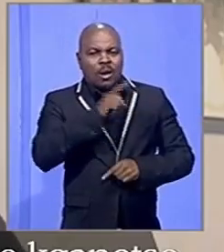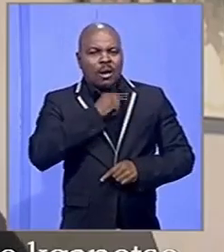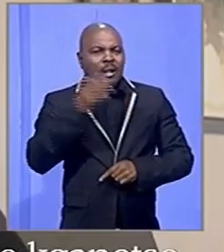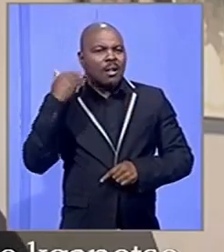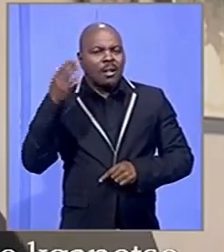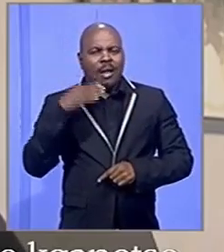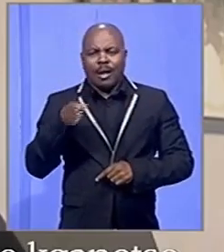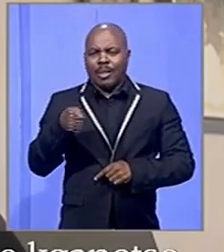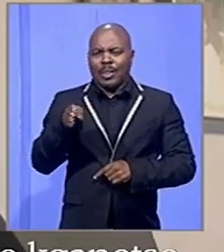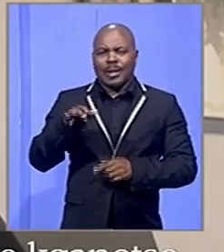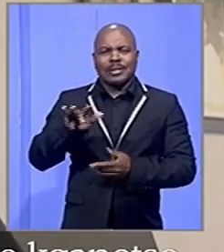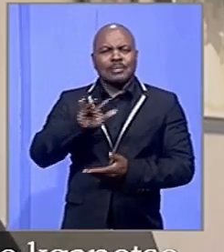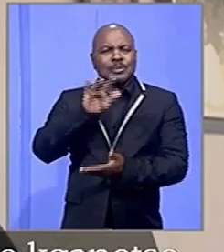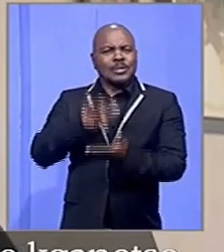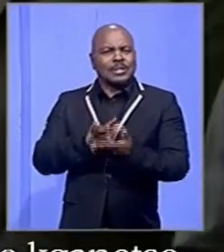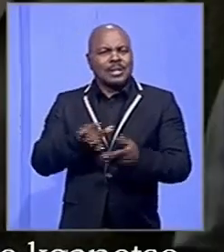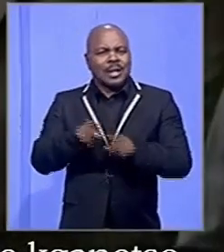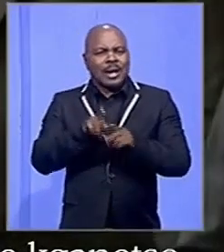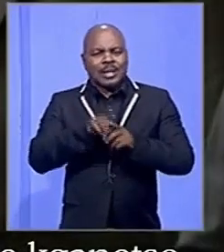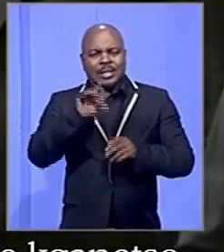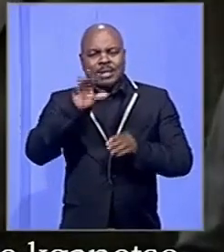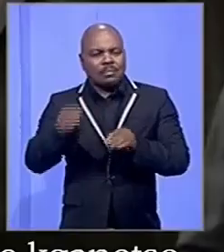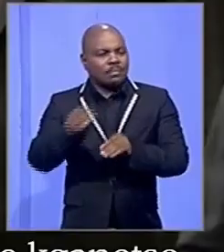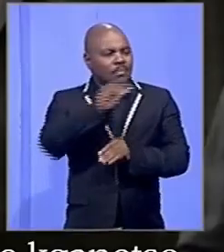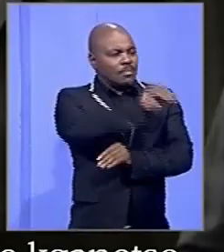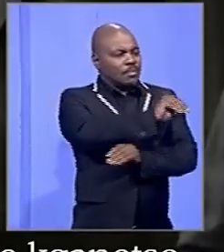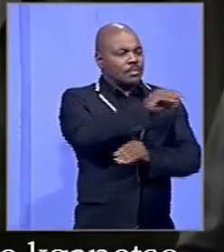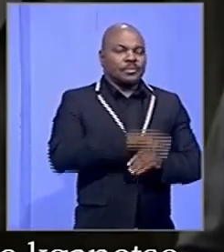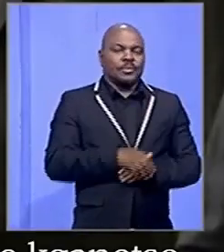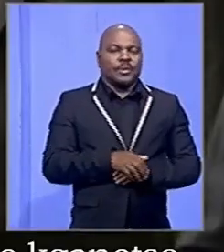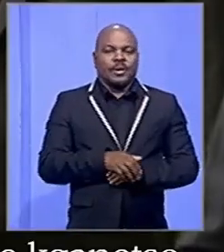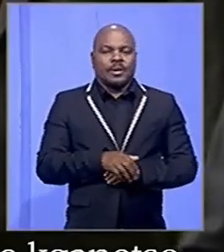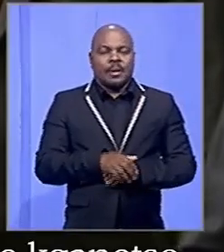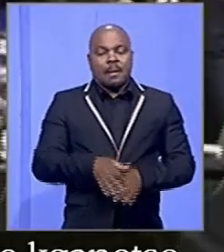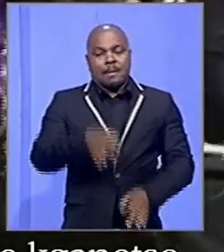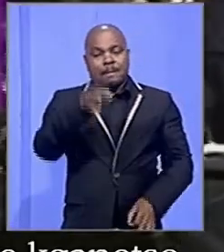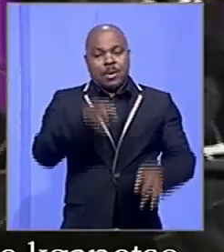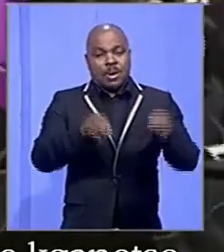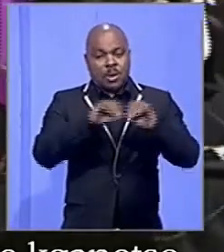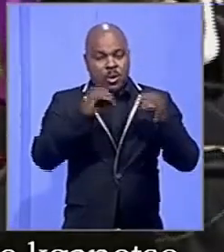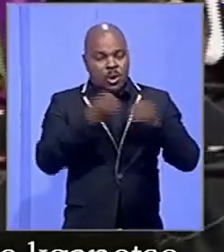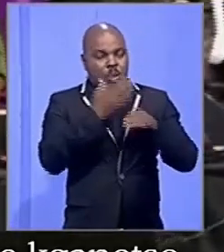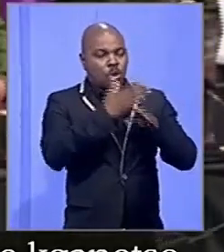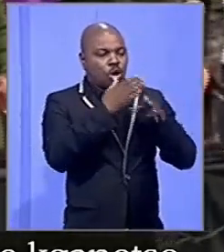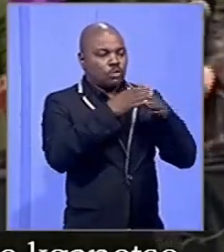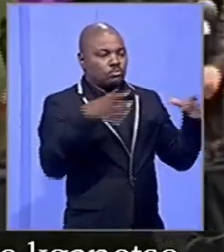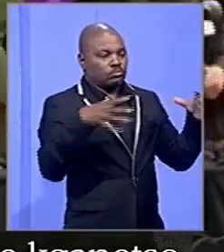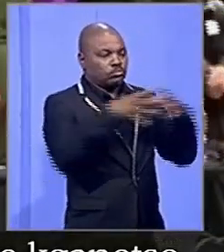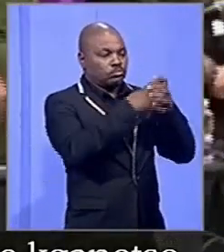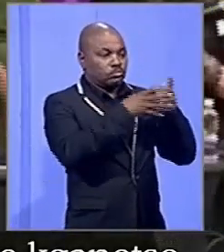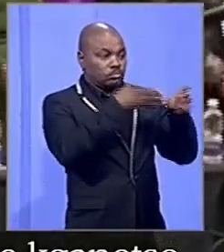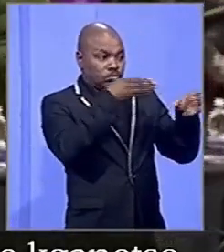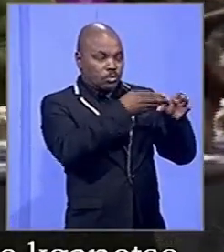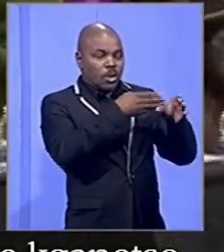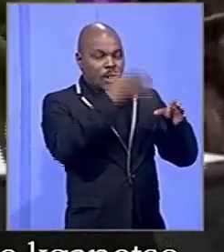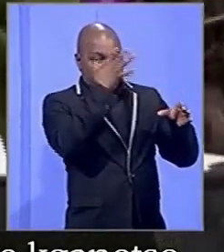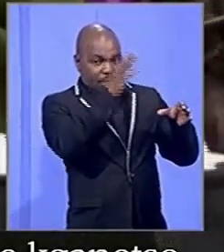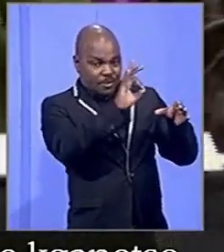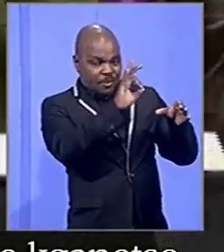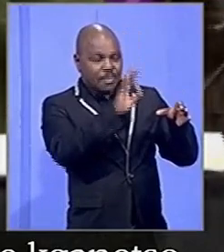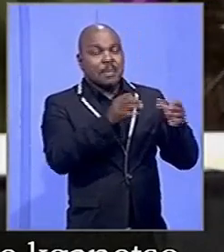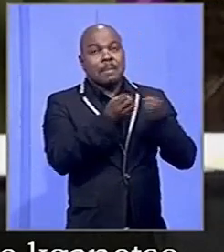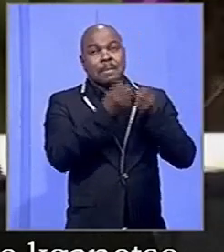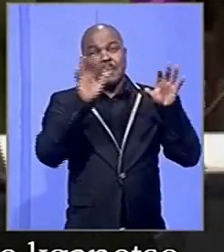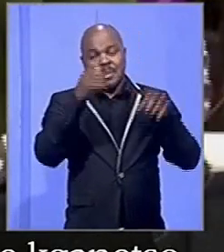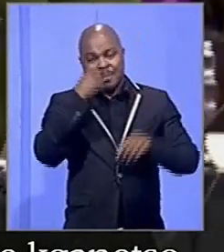left by the DA. Jaaka fa makoko a sepolotiki a kopane go dira mmogo mo pusong eno, bontsi bo dumela